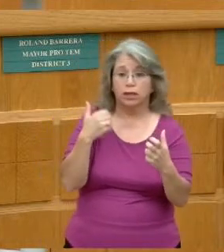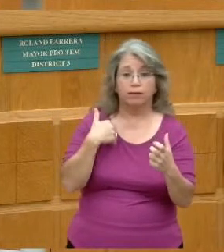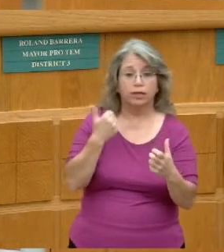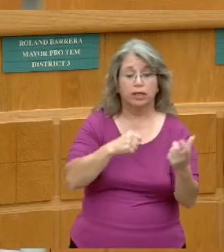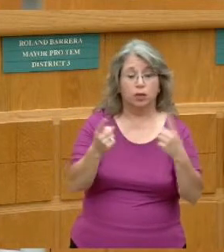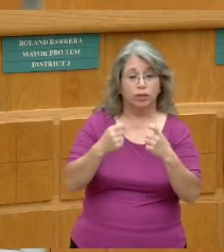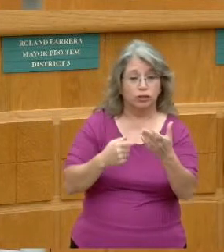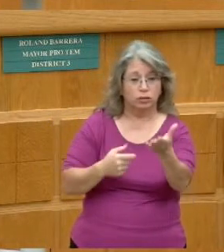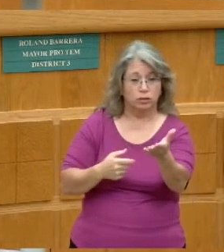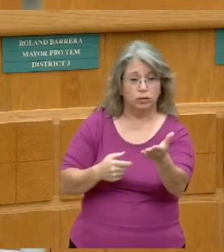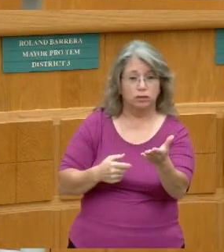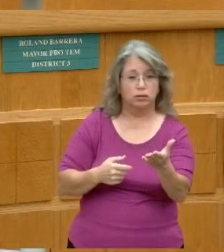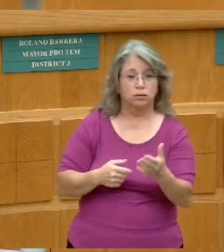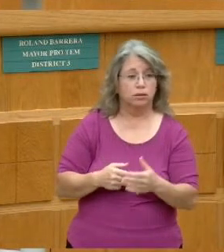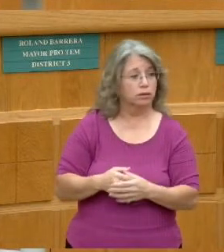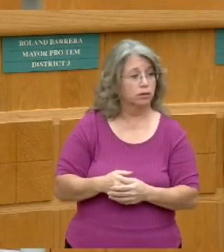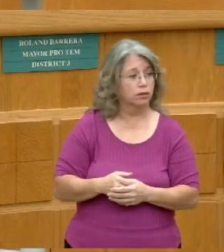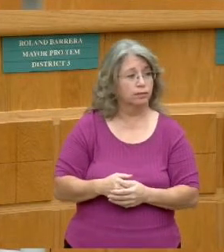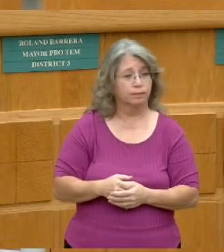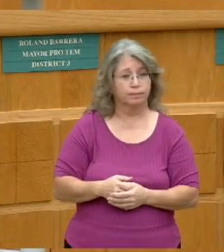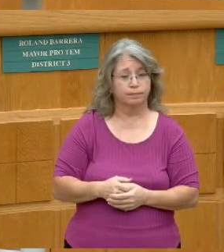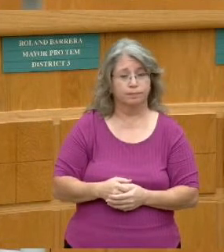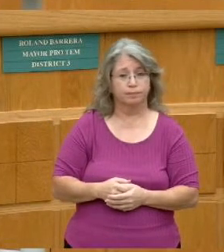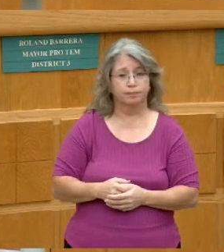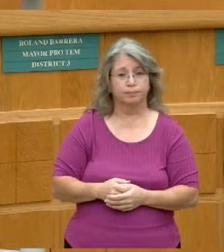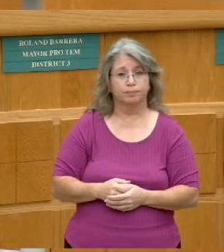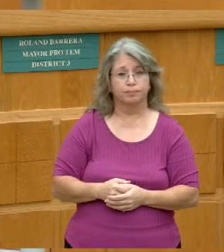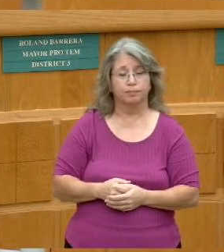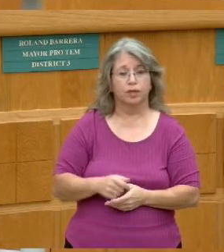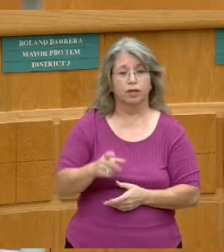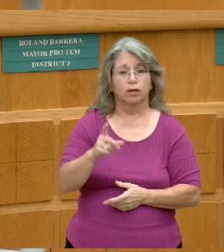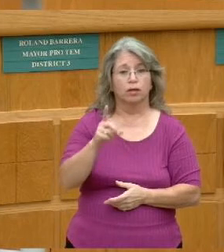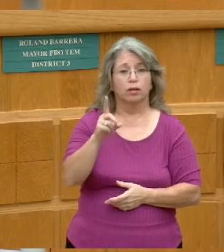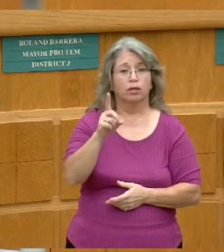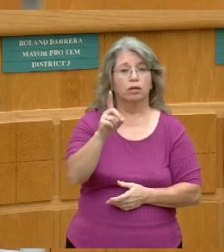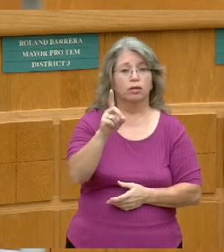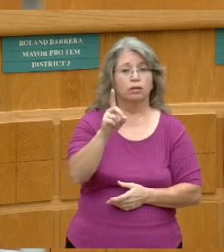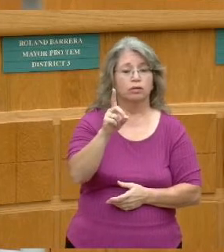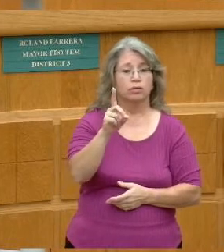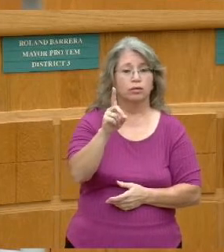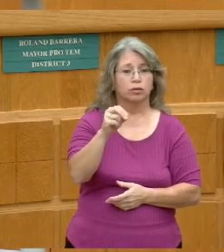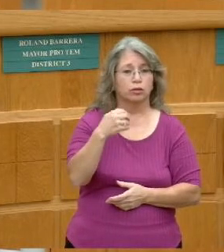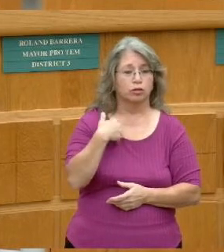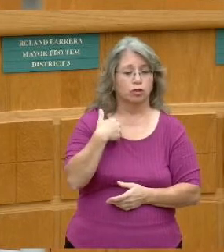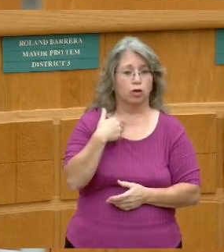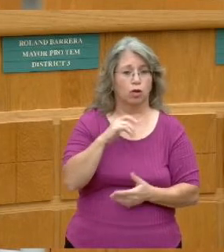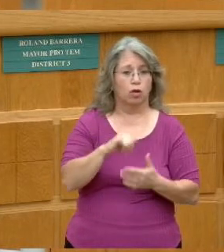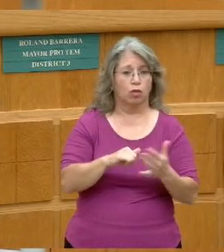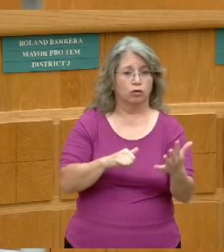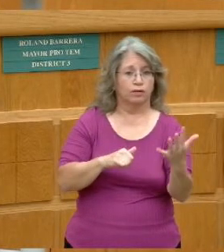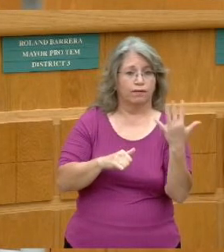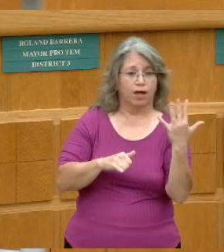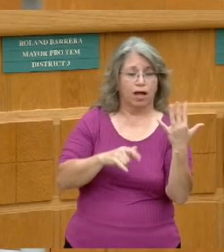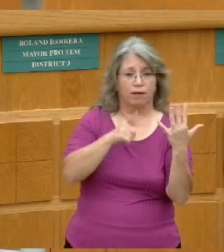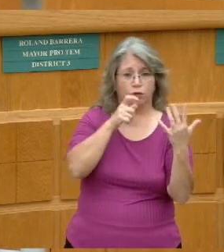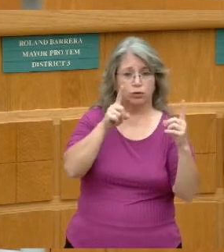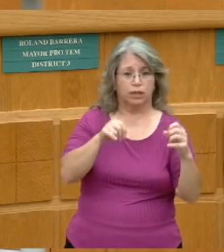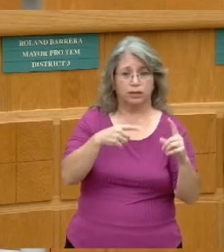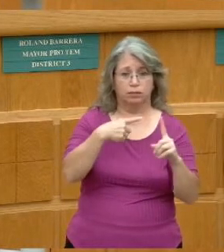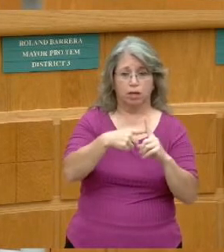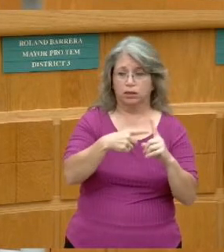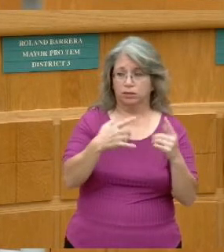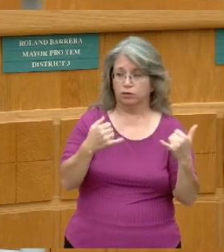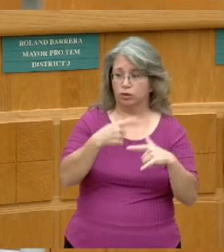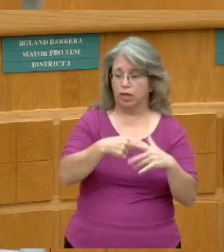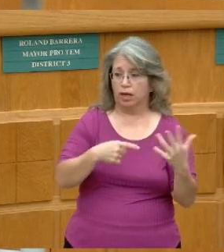Courtney? Do we know how many or if any of the five that tested positive? positive today were from the beef plant?